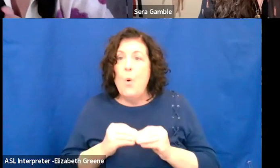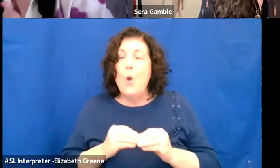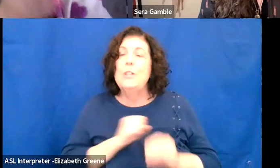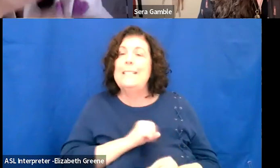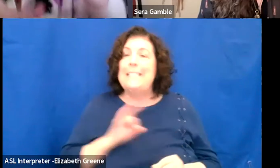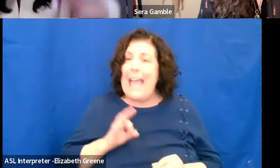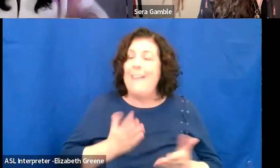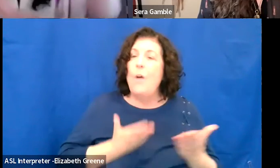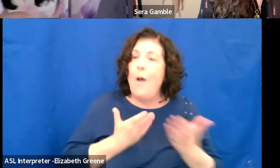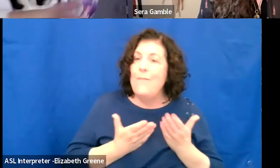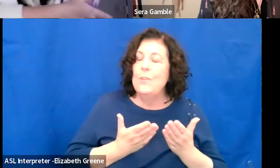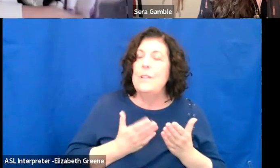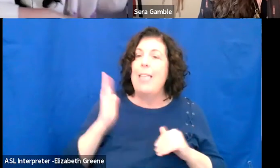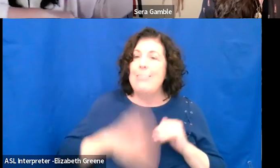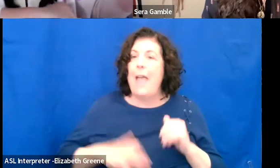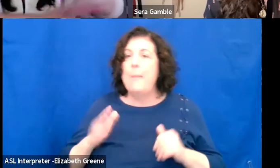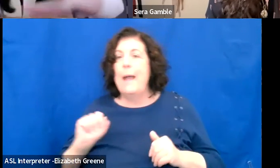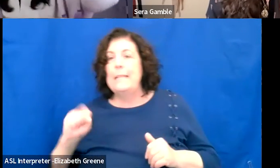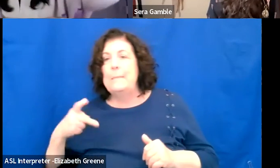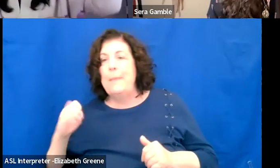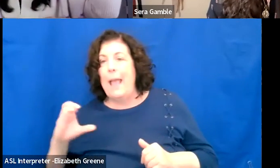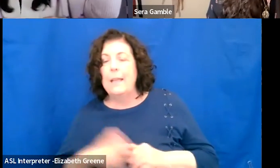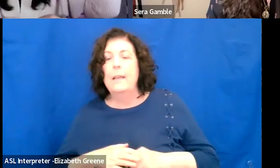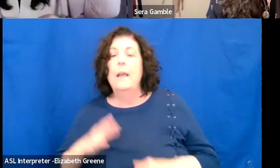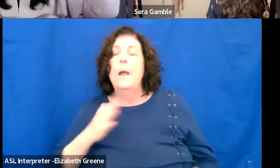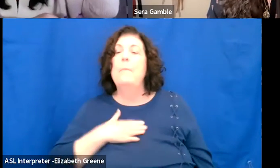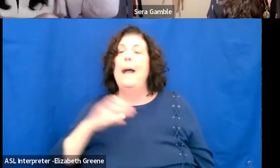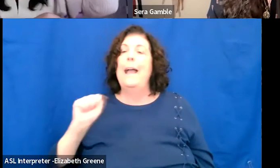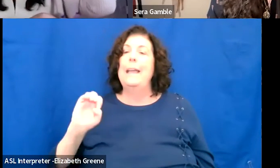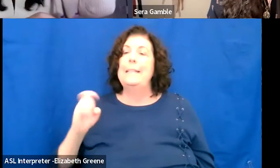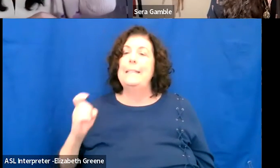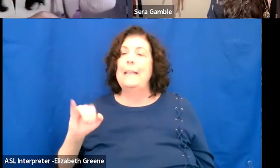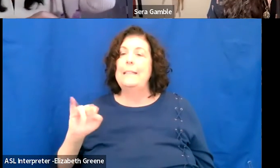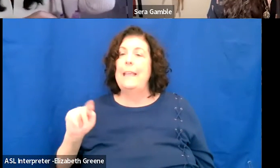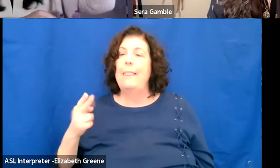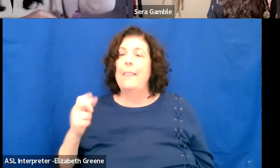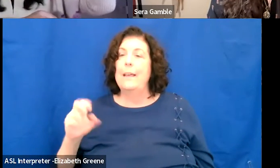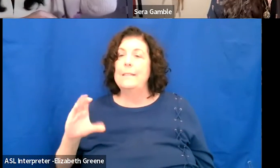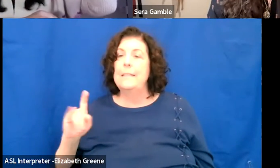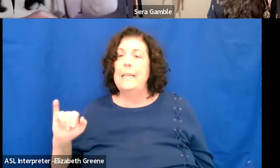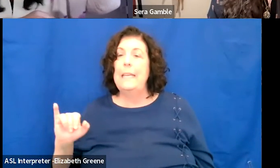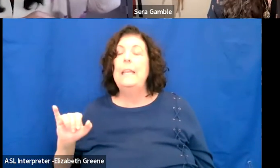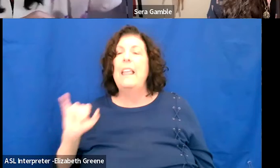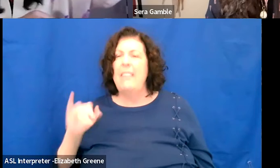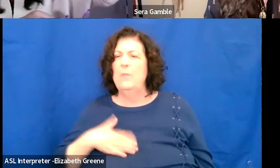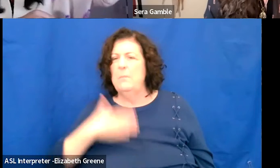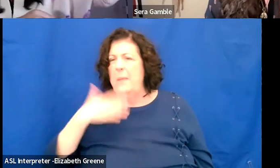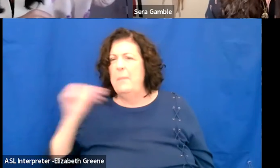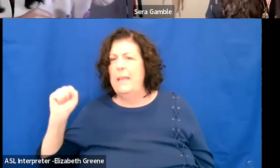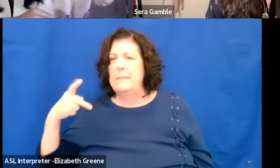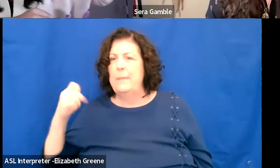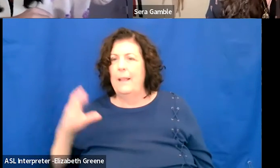every year to the, and then they would kind of rotate them out. Like my Sex and the City spec was my best spec. And I had